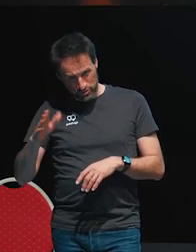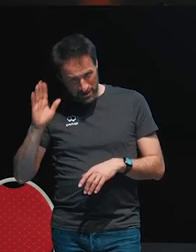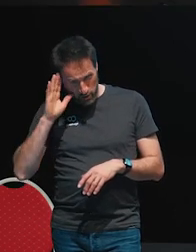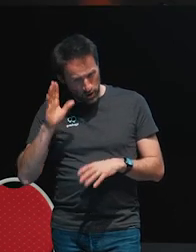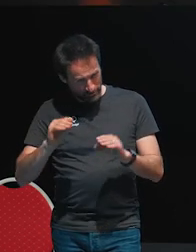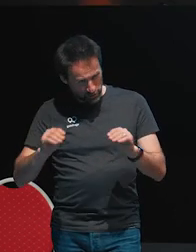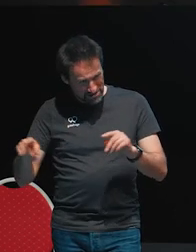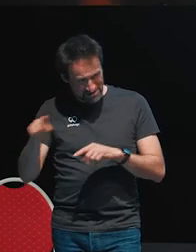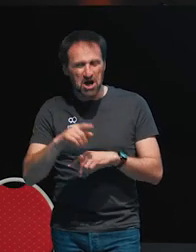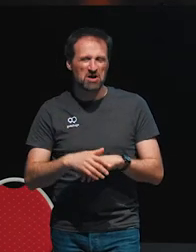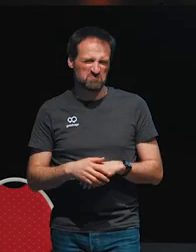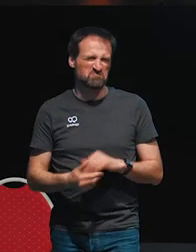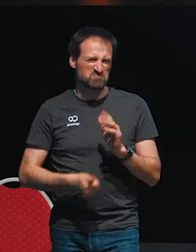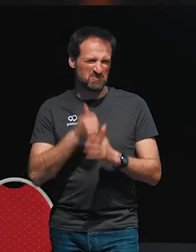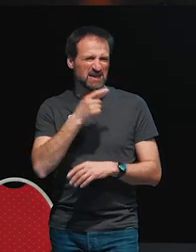Most of you, I guess.